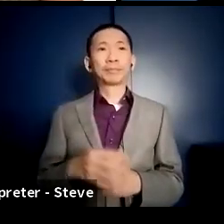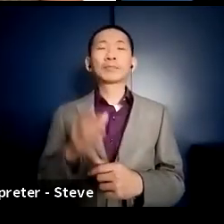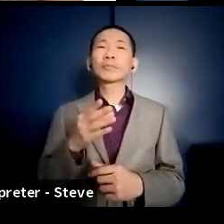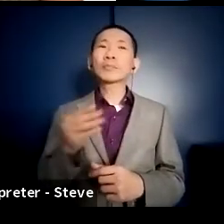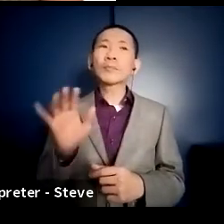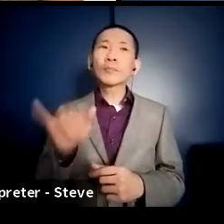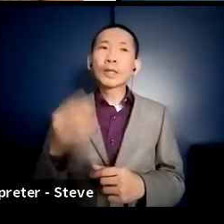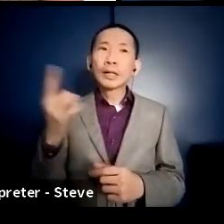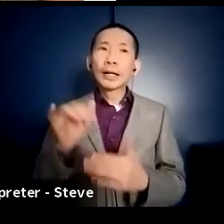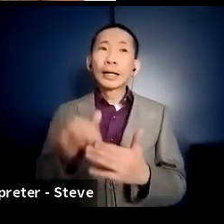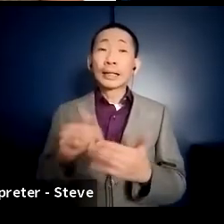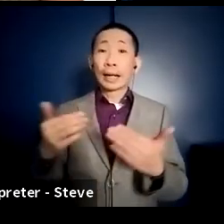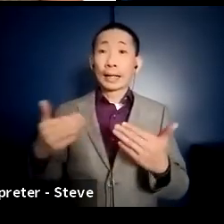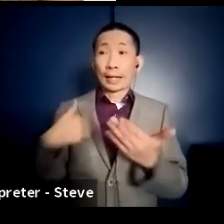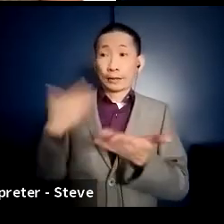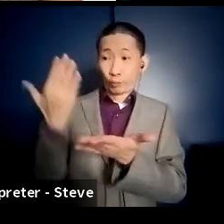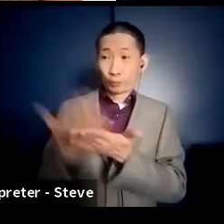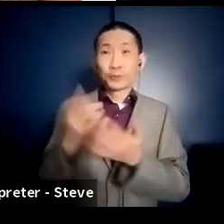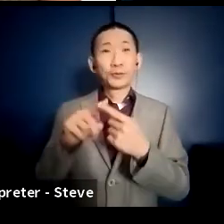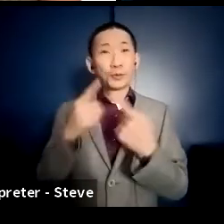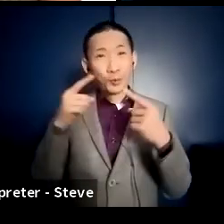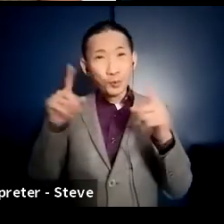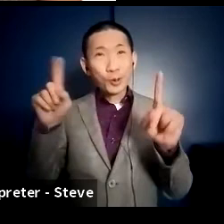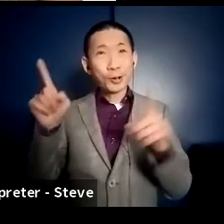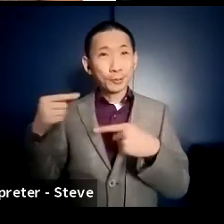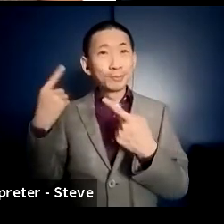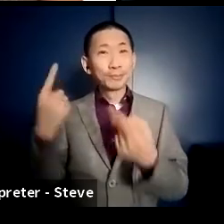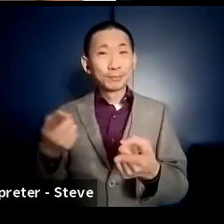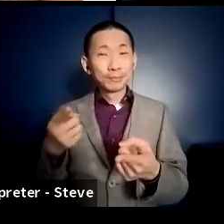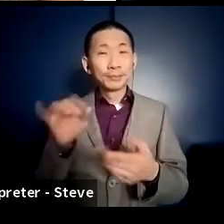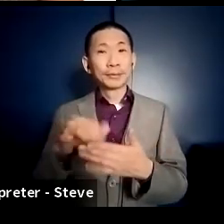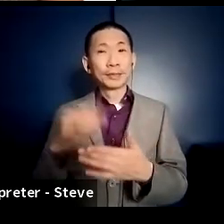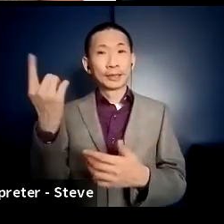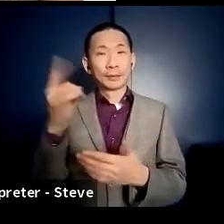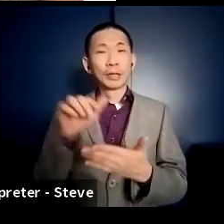it's something that has a proven track record. It's something that is,